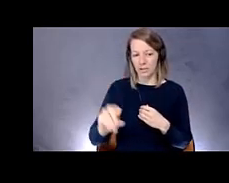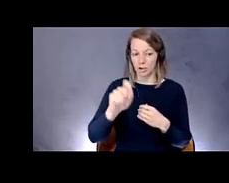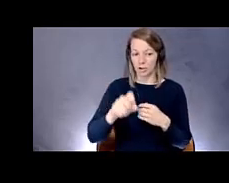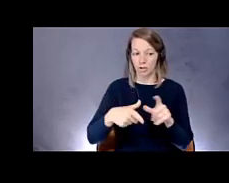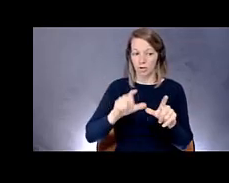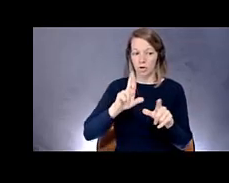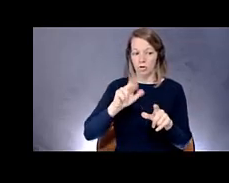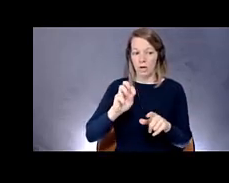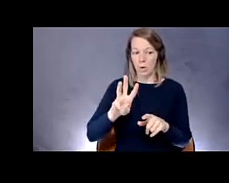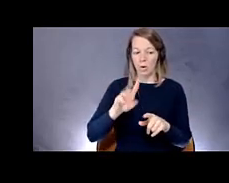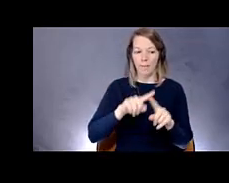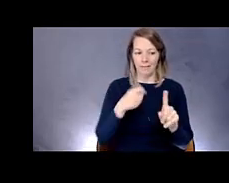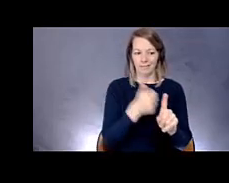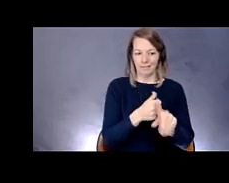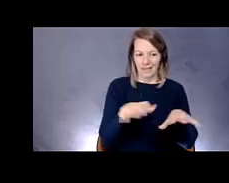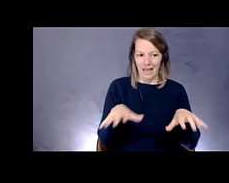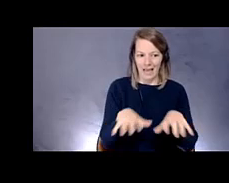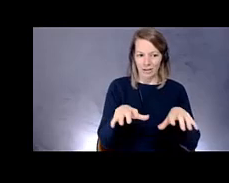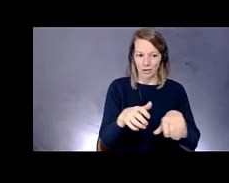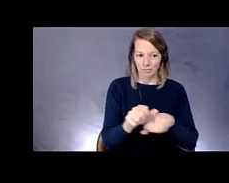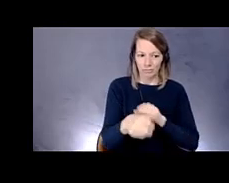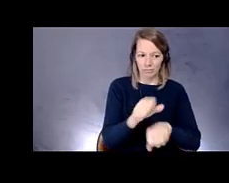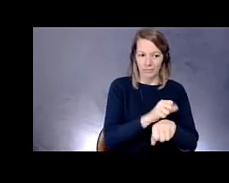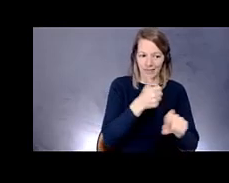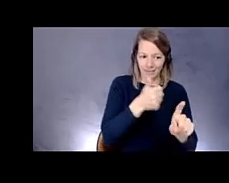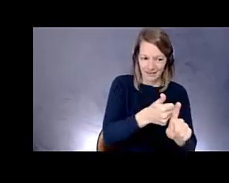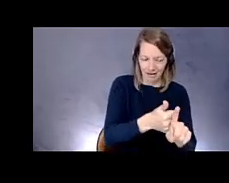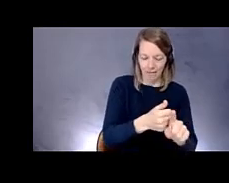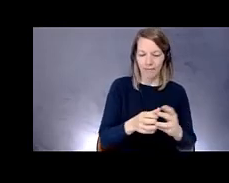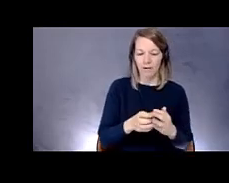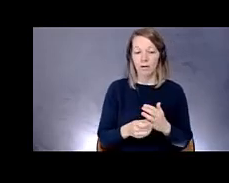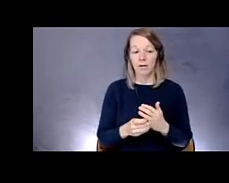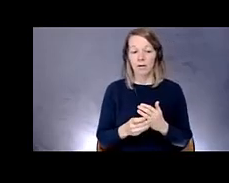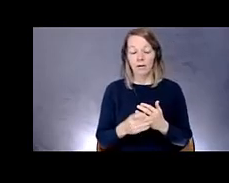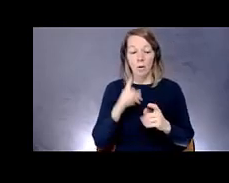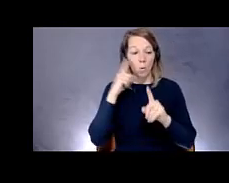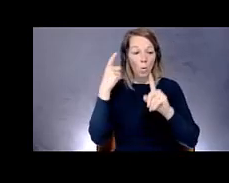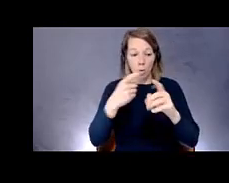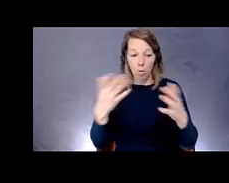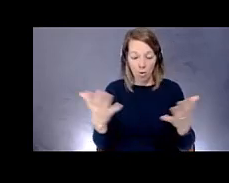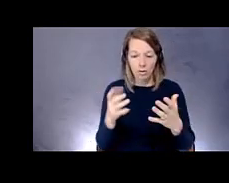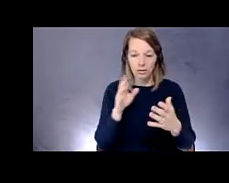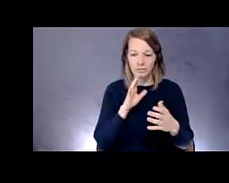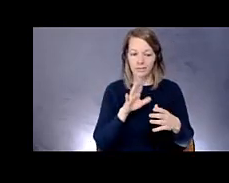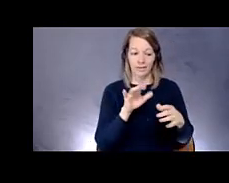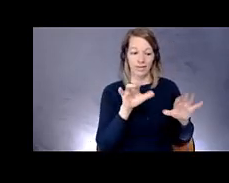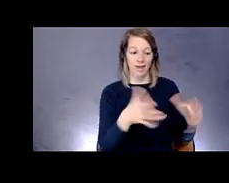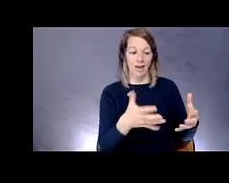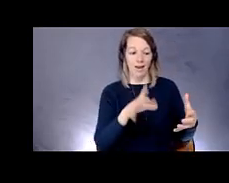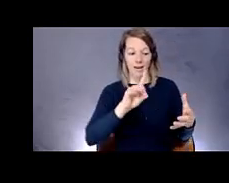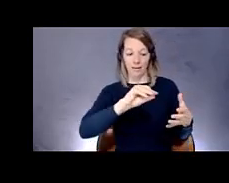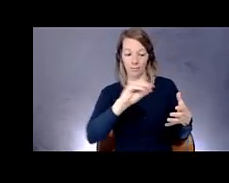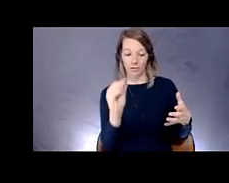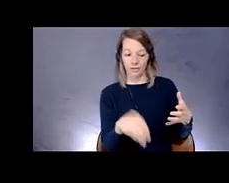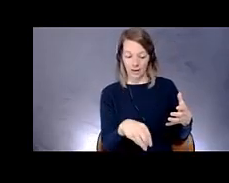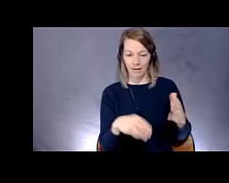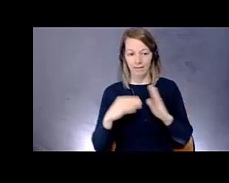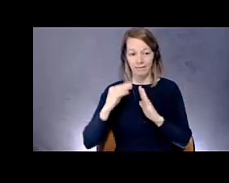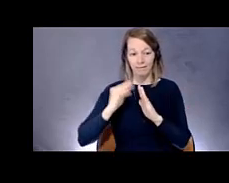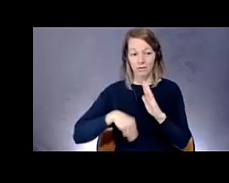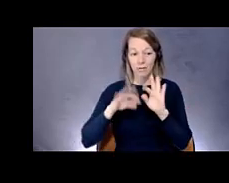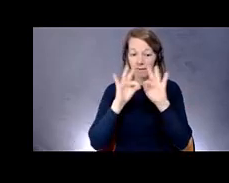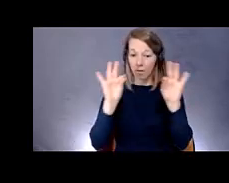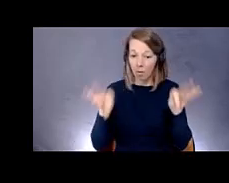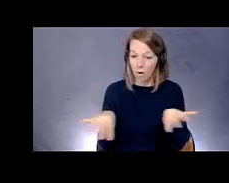but they have to take action to do so. So to keep Coloradans covered, our shared goal is to make sure that that 80% fills out the